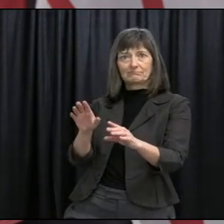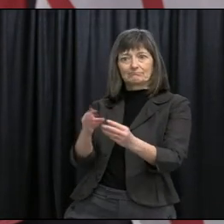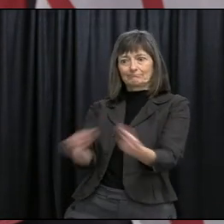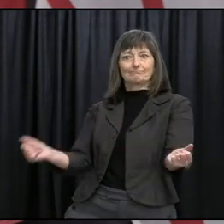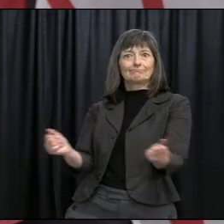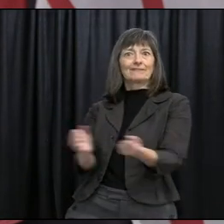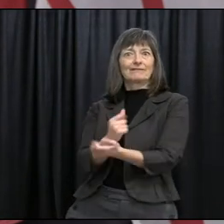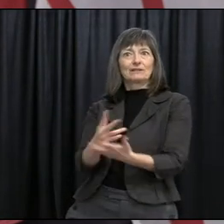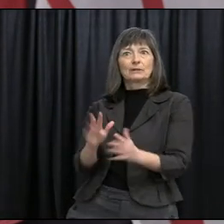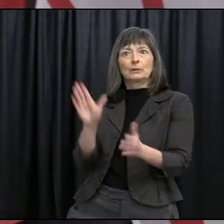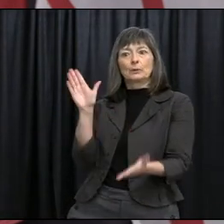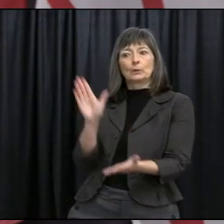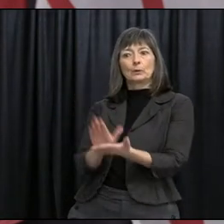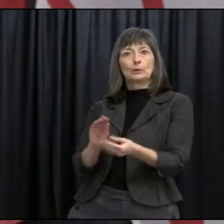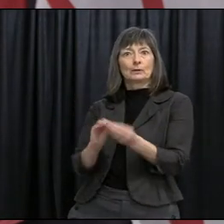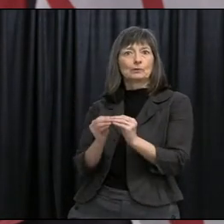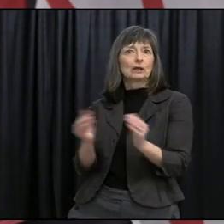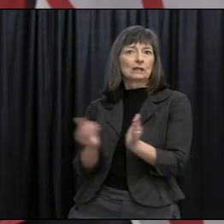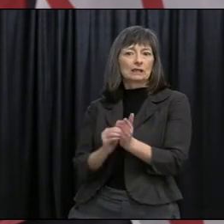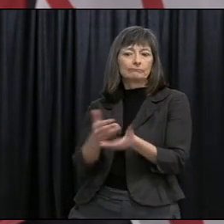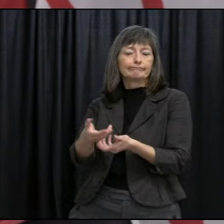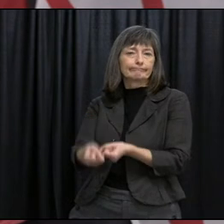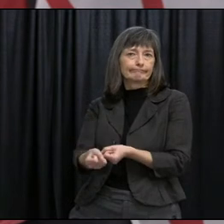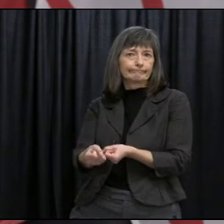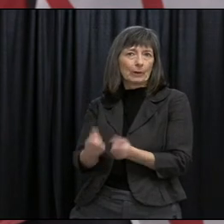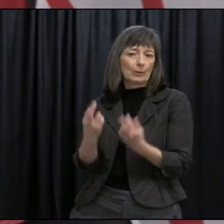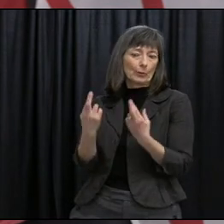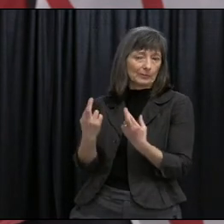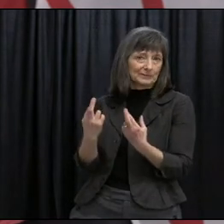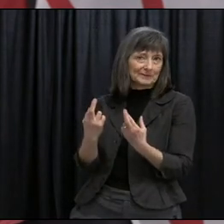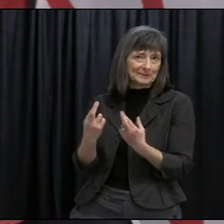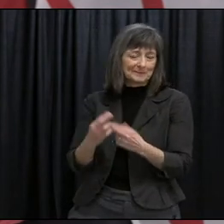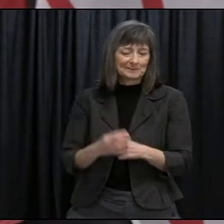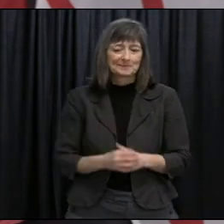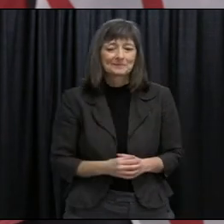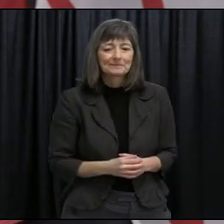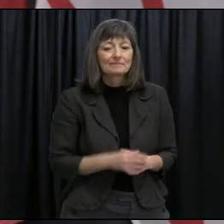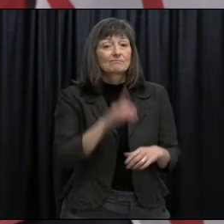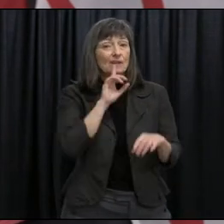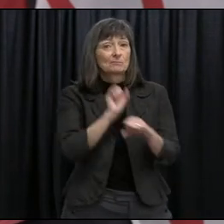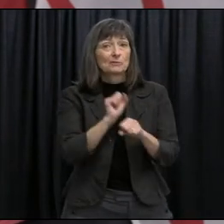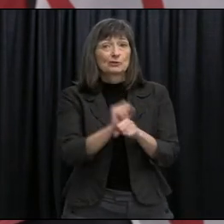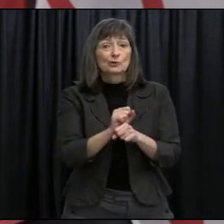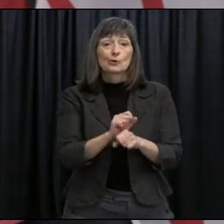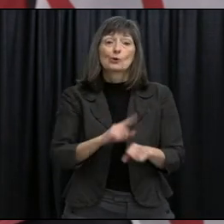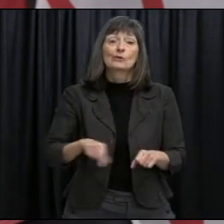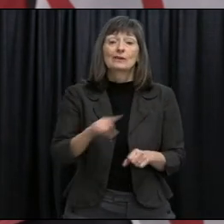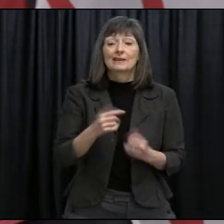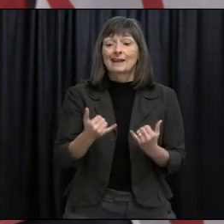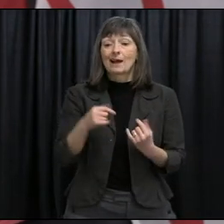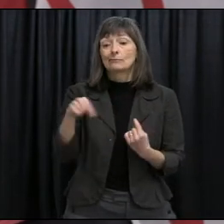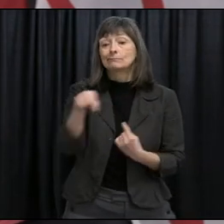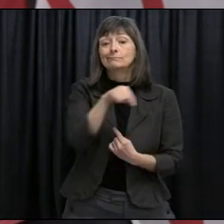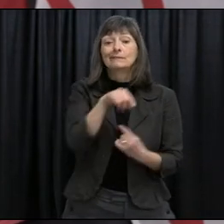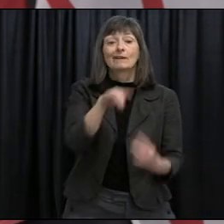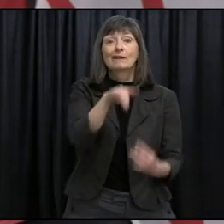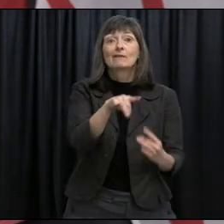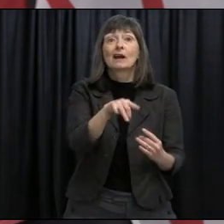getting this under control and ensuring that the contact tracing is